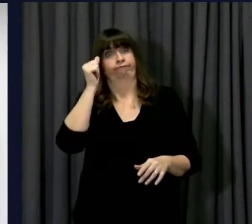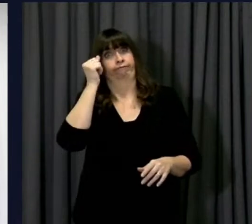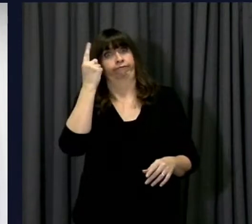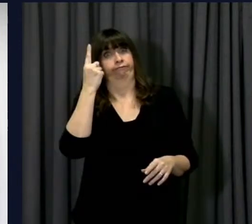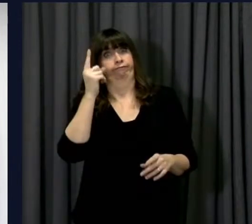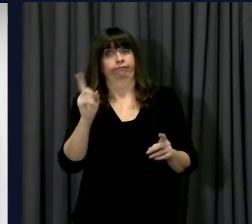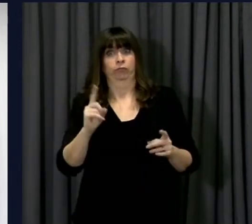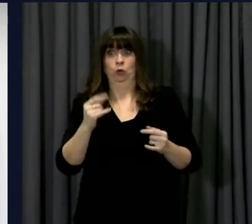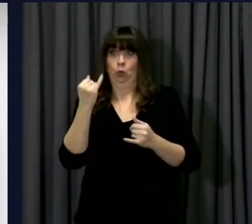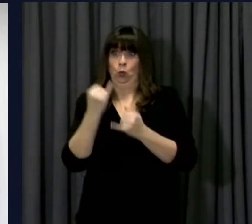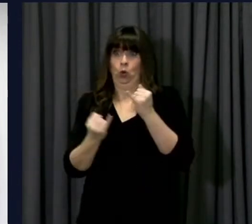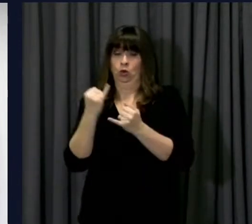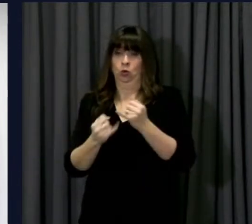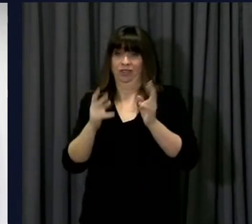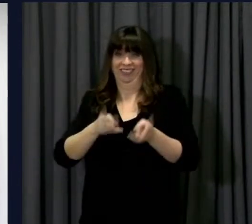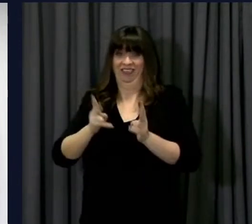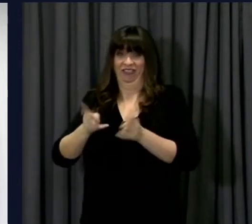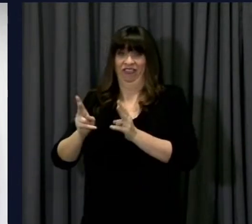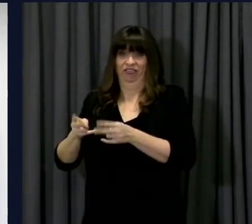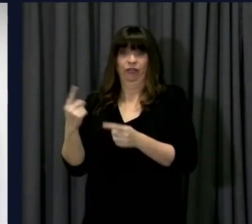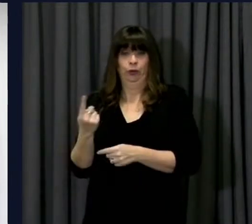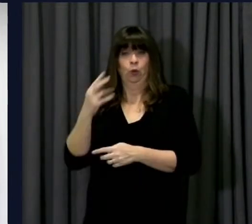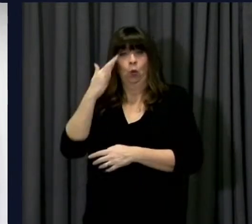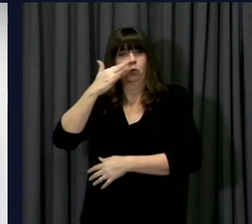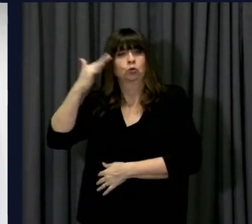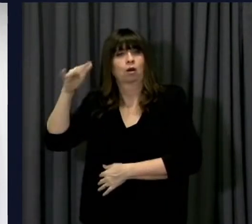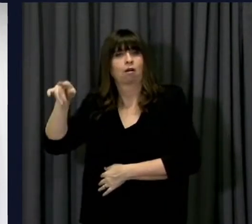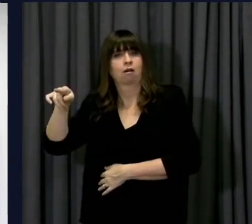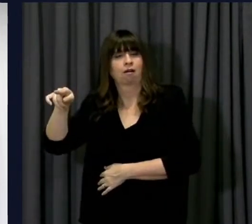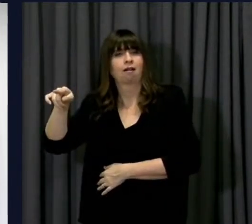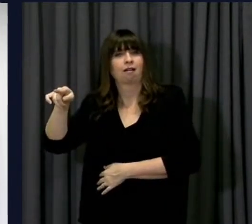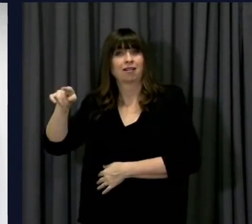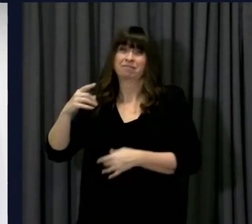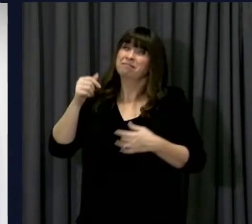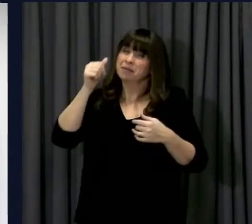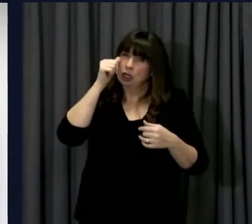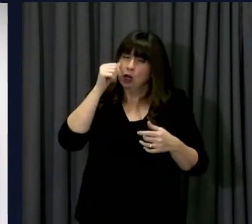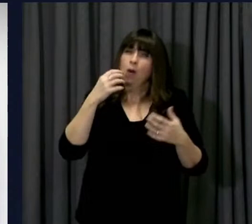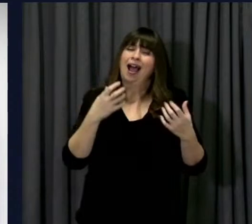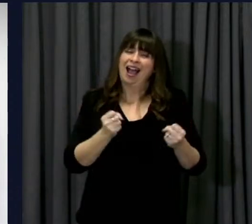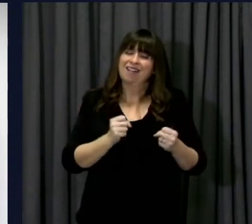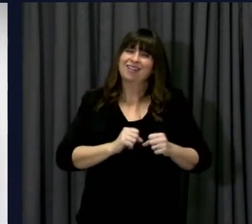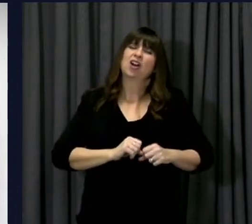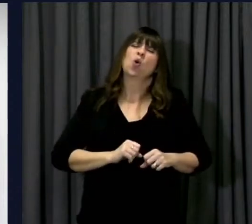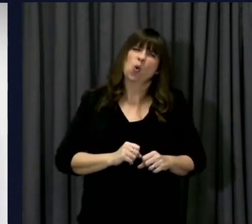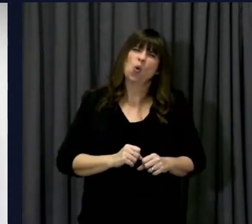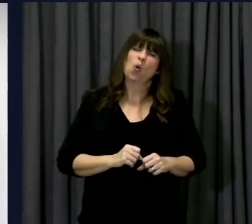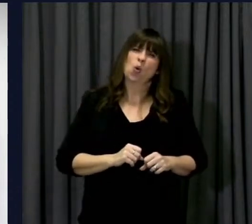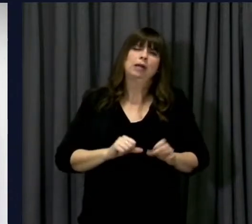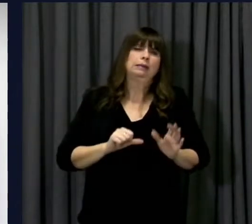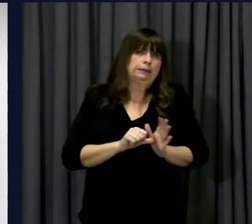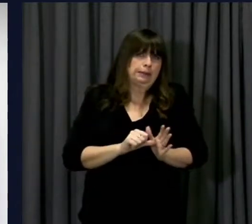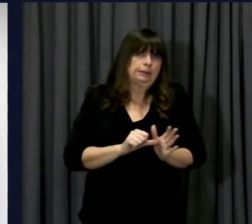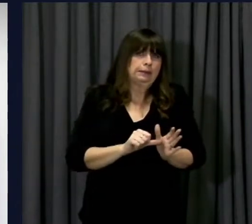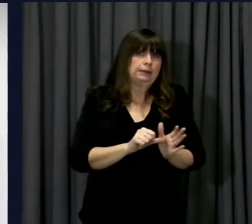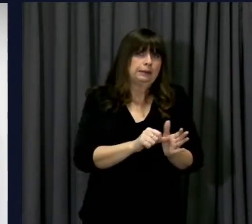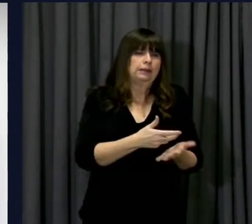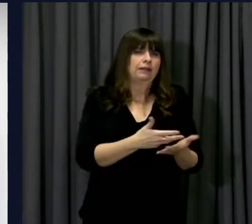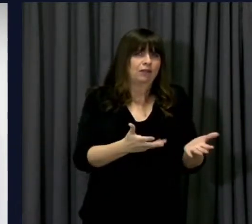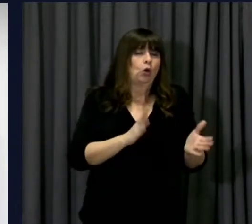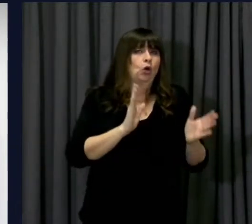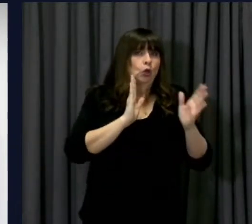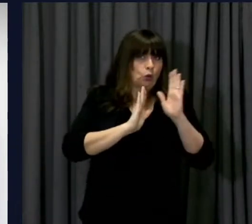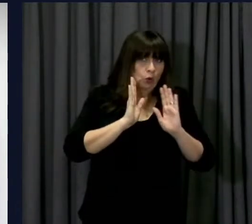people with additional risk factors, but that actually we know there's lots of harm that lockdown causes for children and younger people in